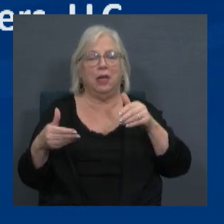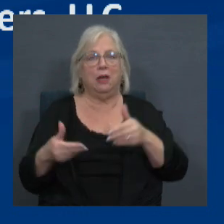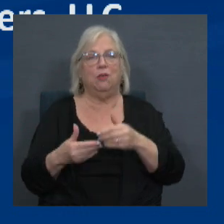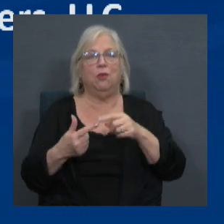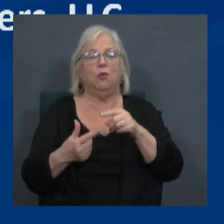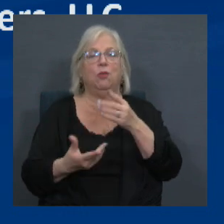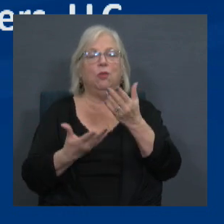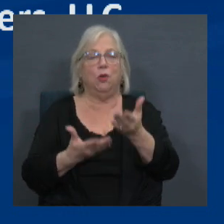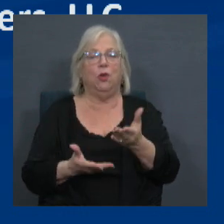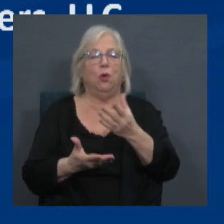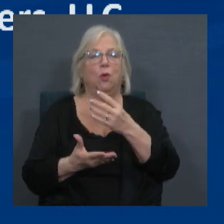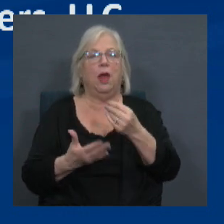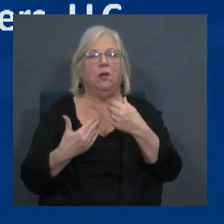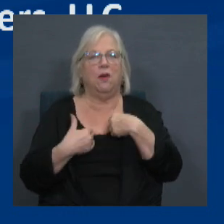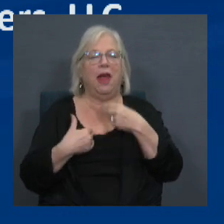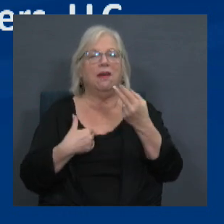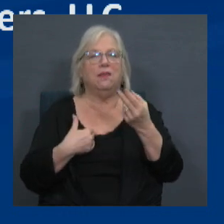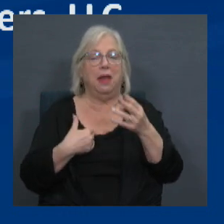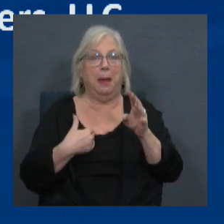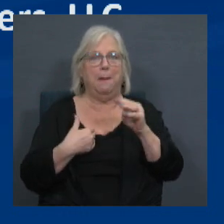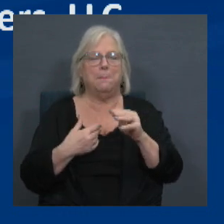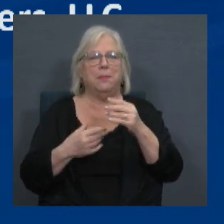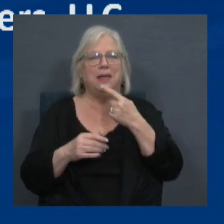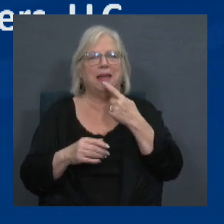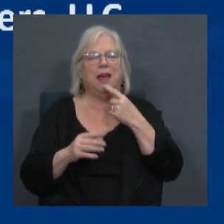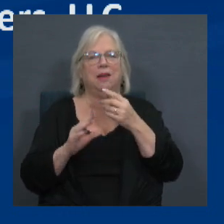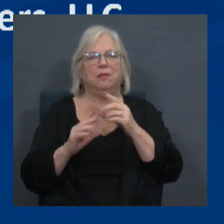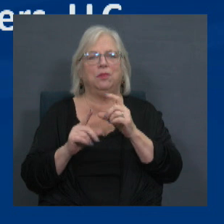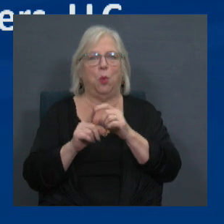to you and to have him just say a brief word, Mr.